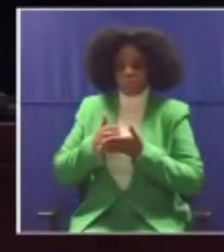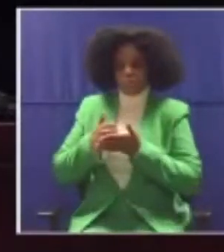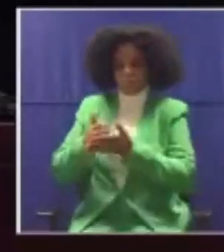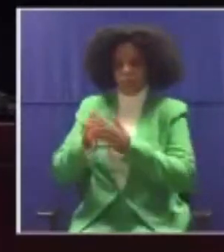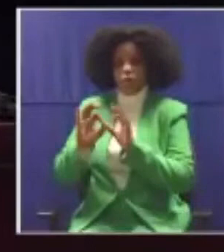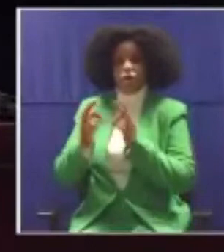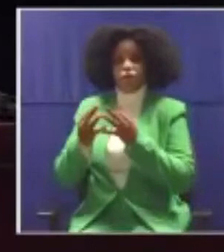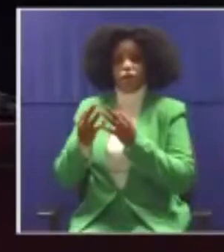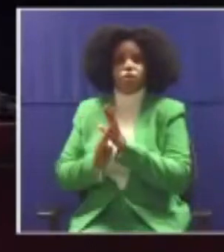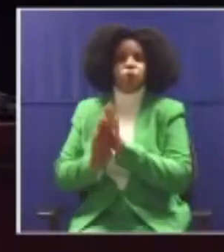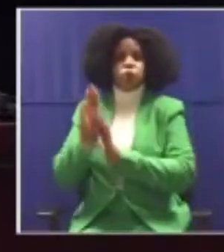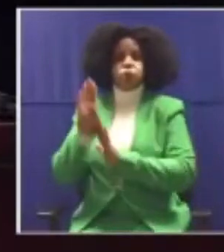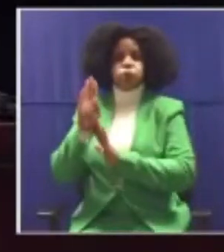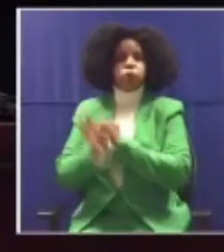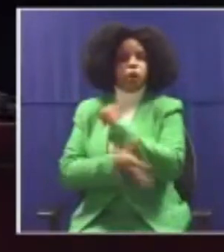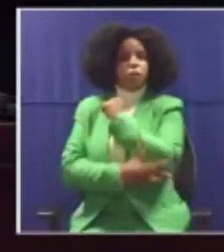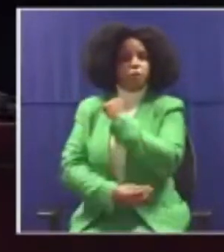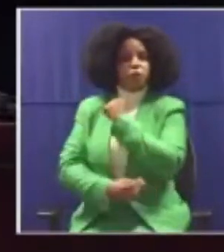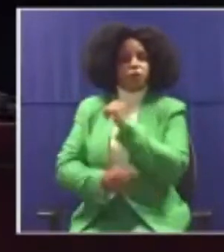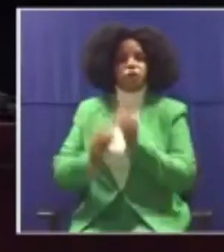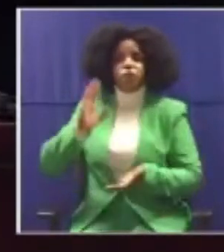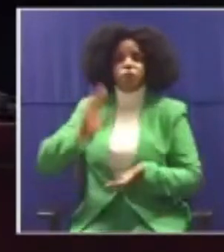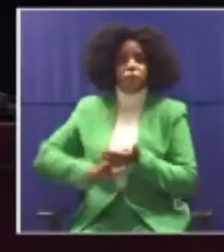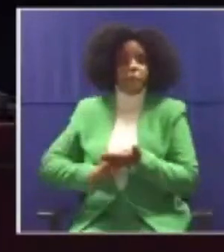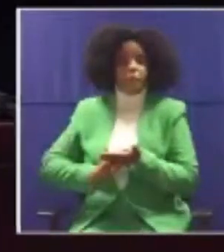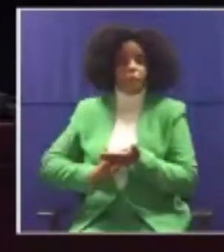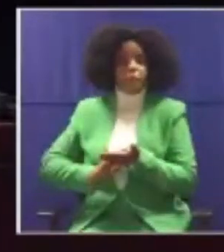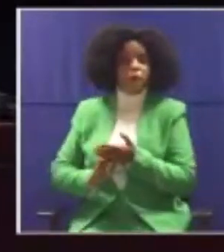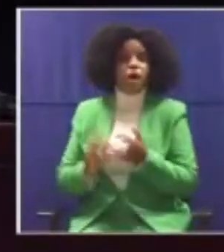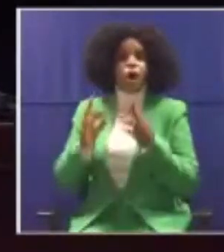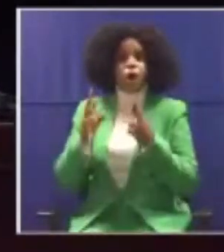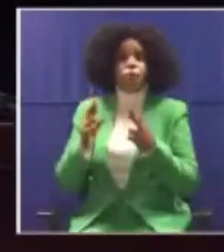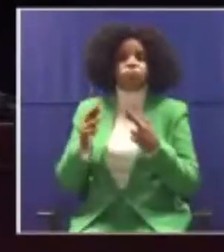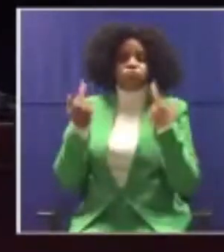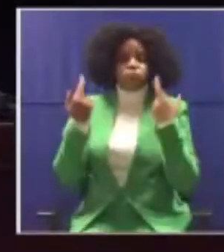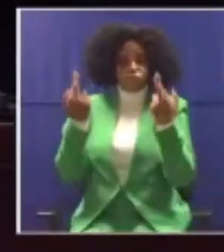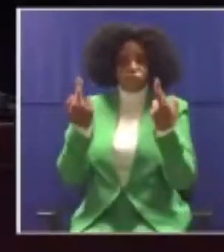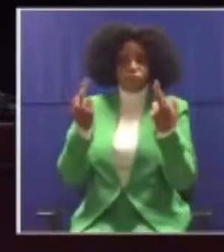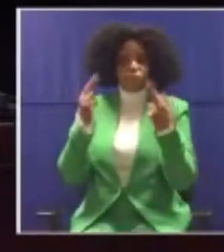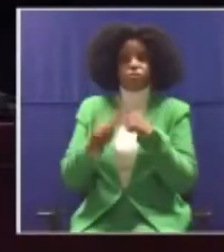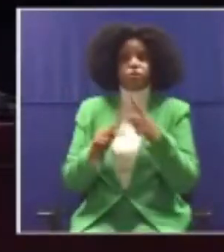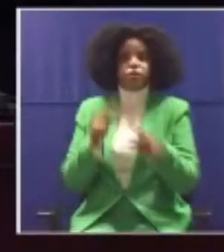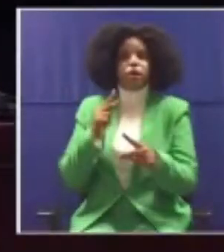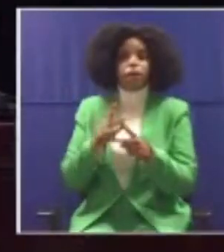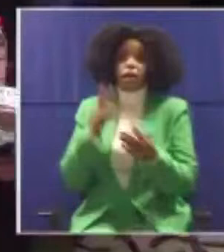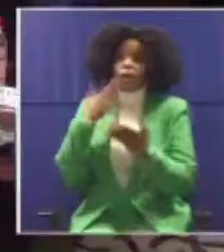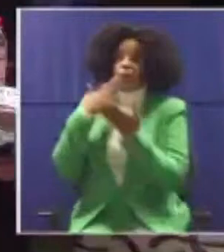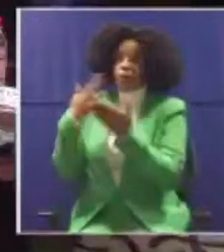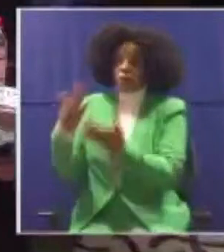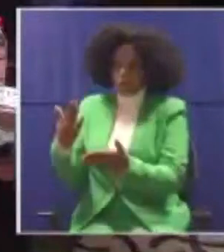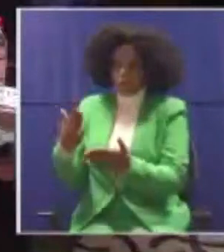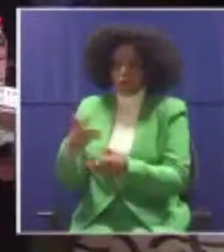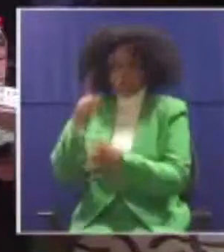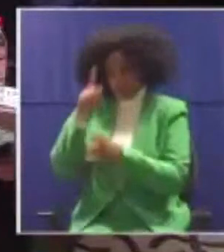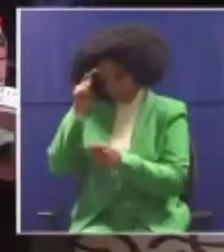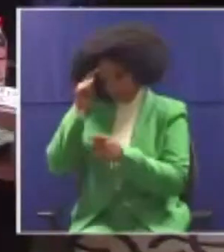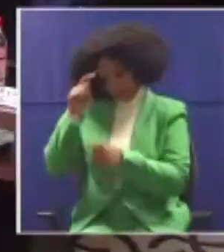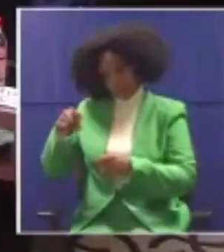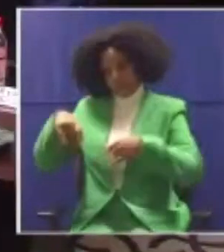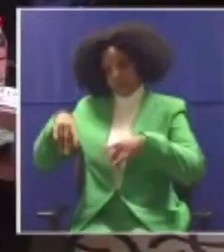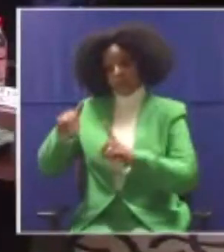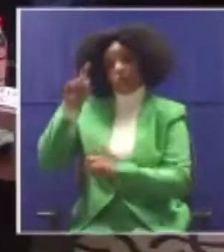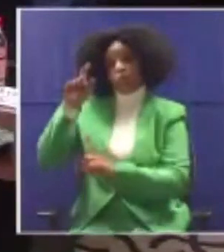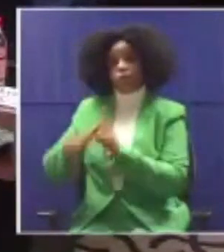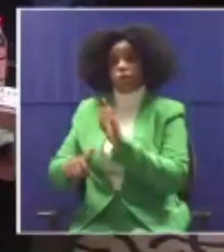and hopelessness. I thank you, Honorable Chairperson. Thank you, Honorable Deputy President. I've